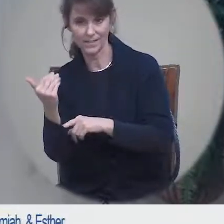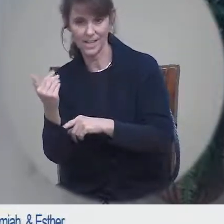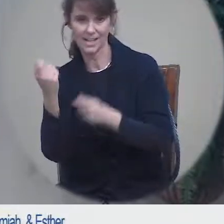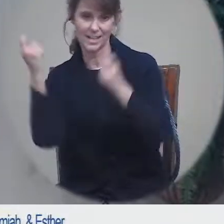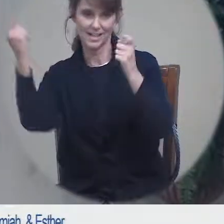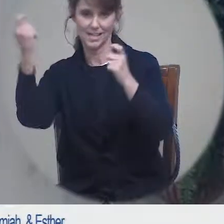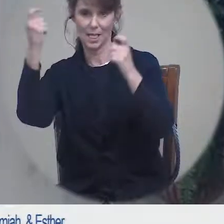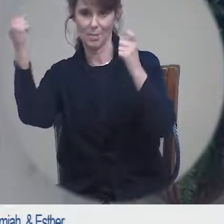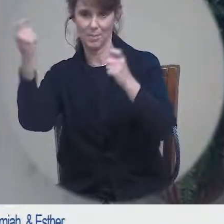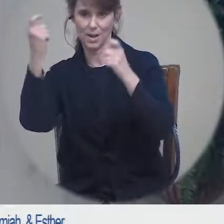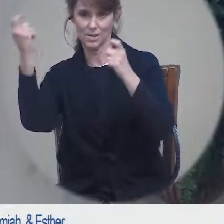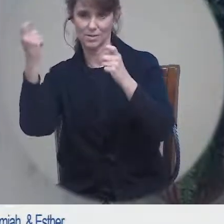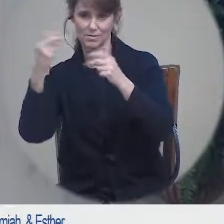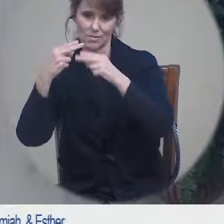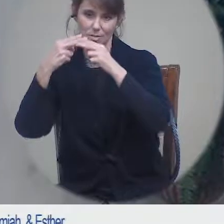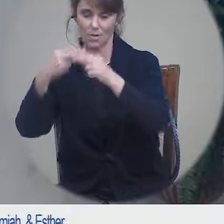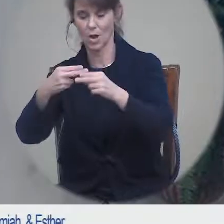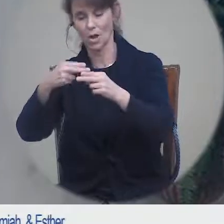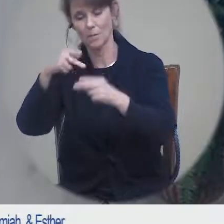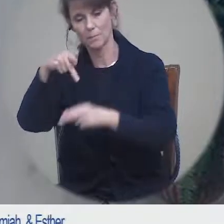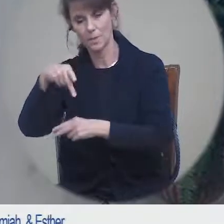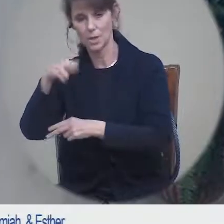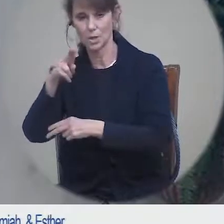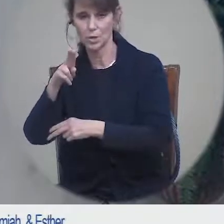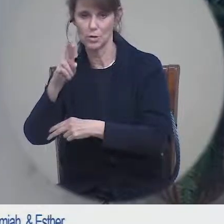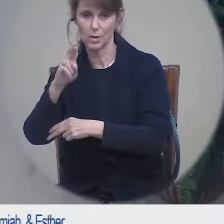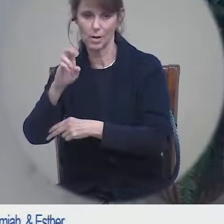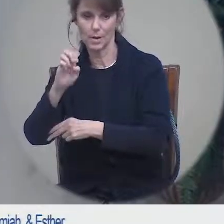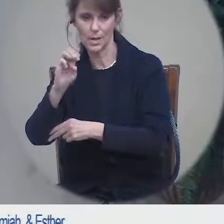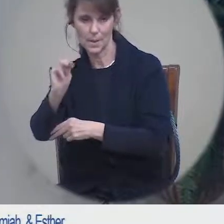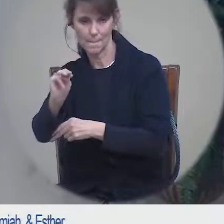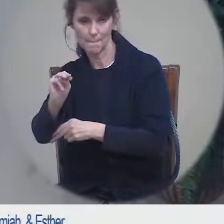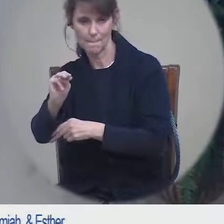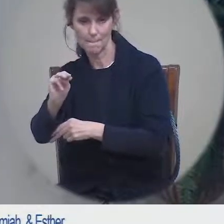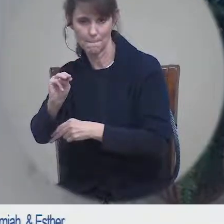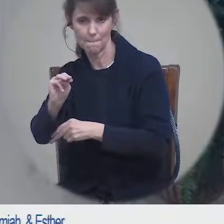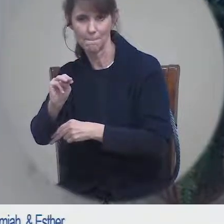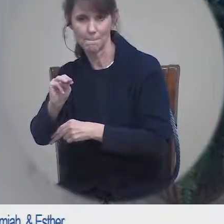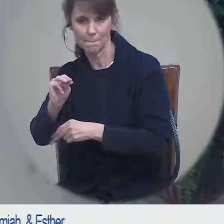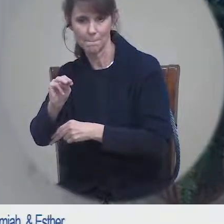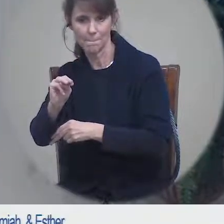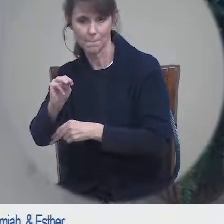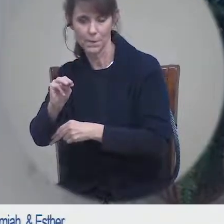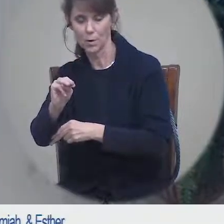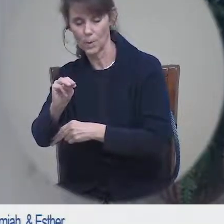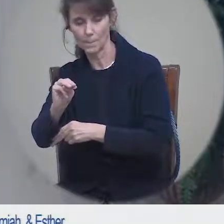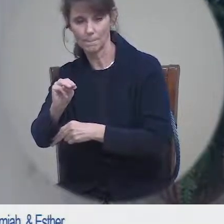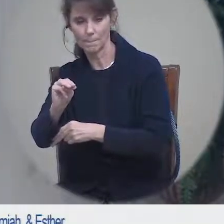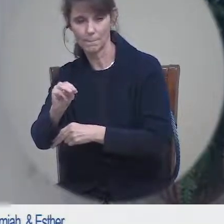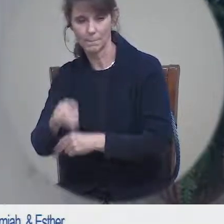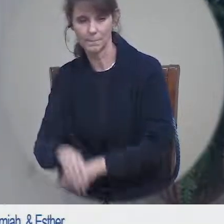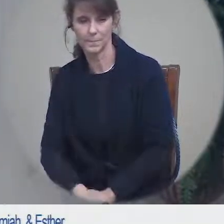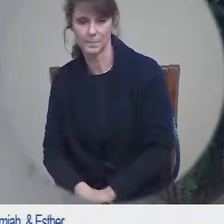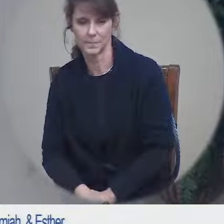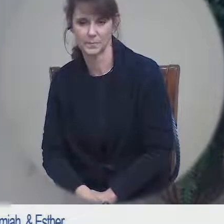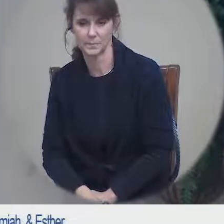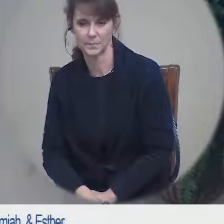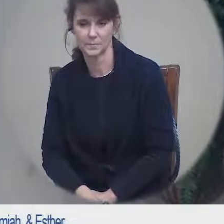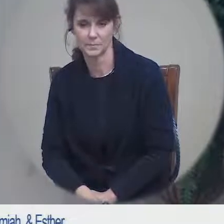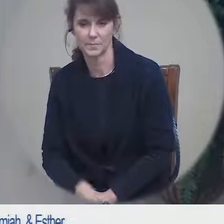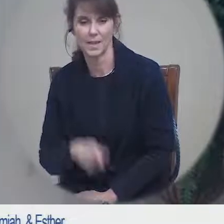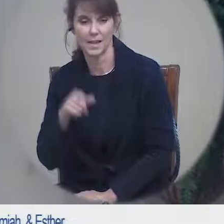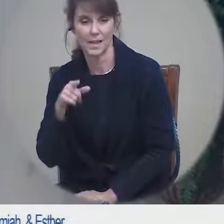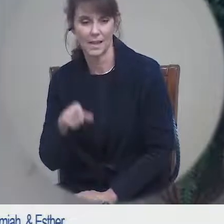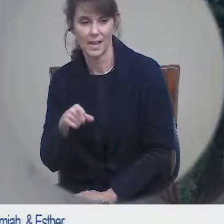feast they call Purim for the pure, the die that Haman had cast. It was, the book of Esther was